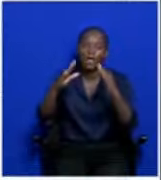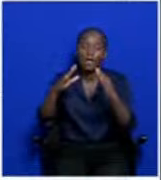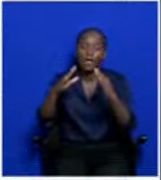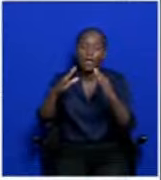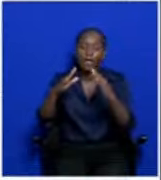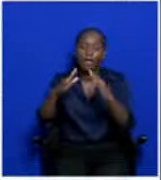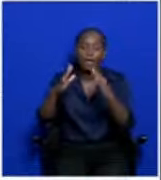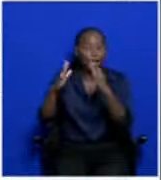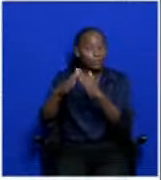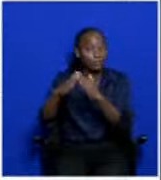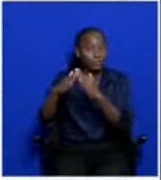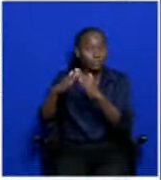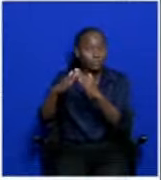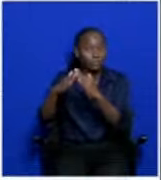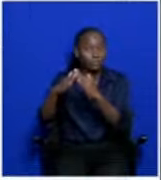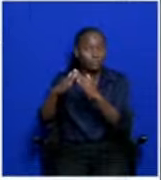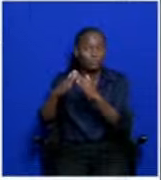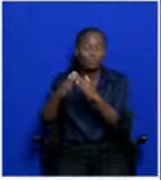victim